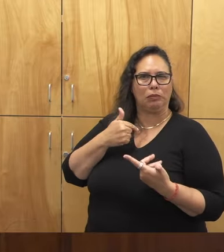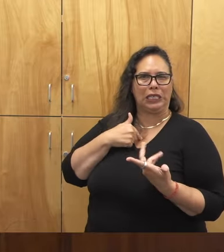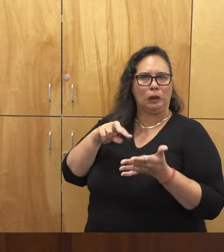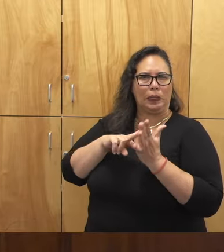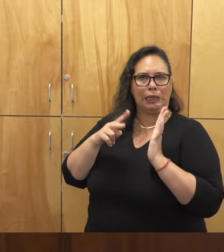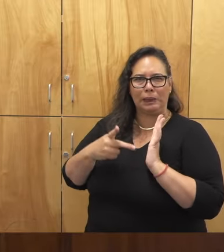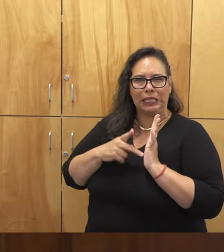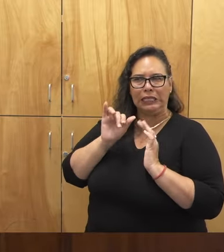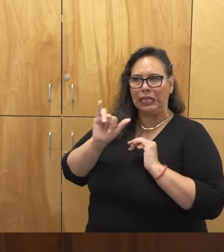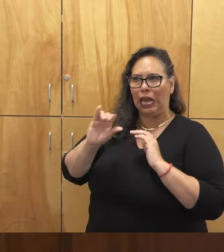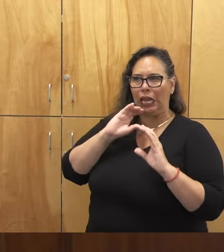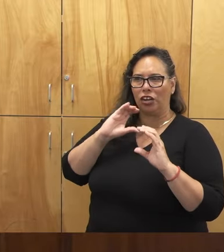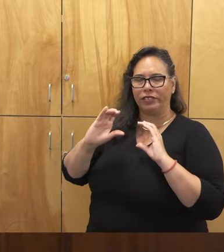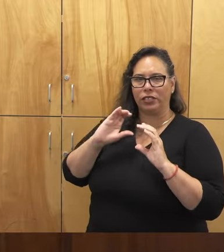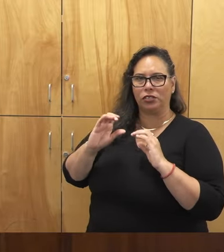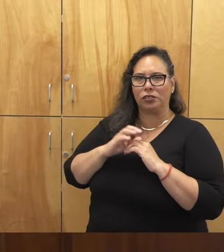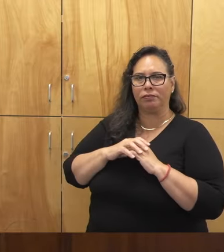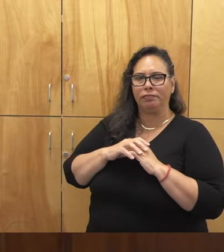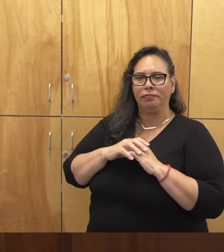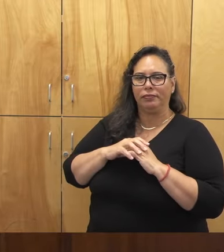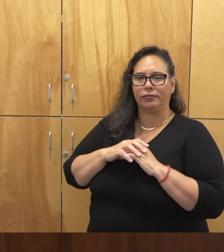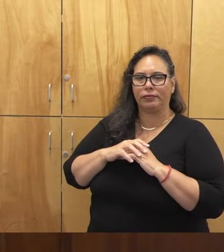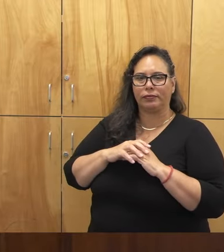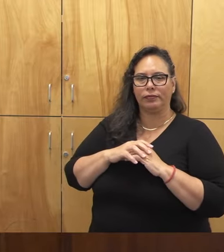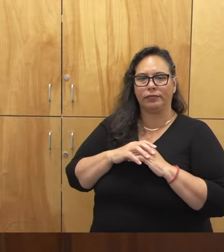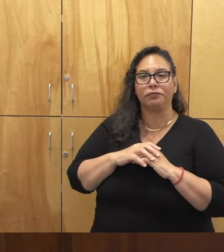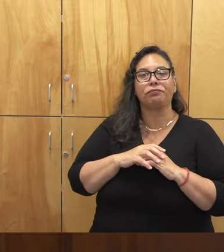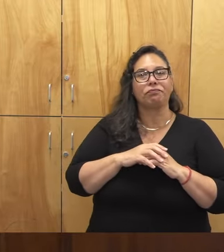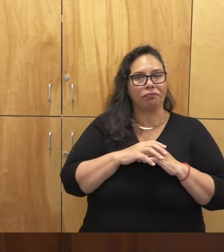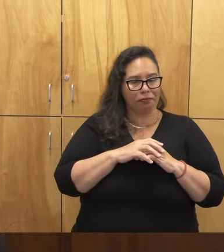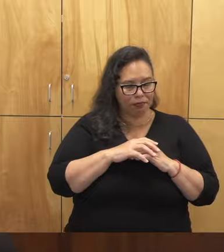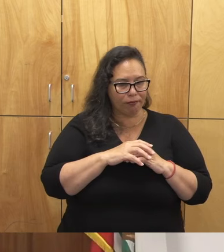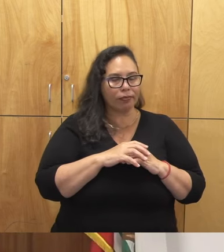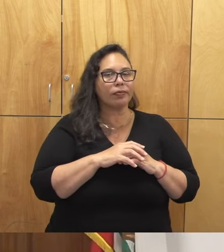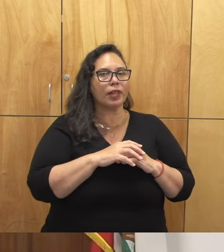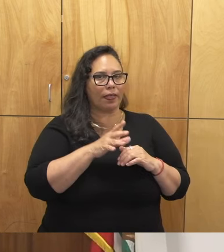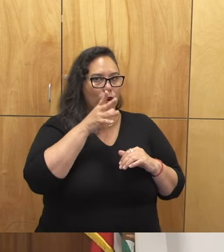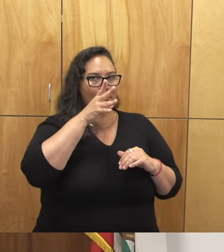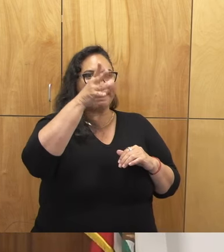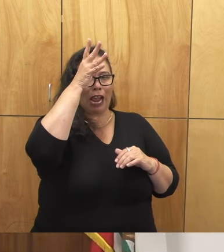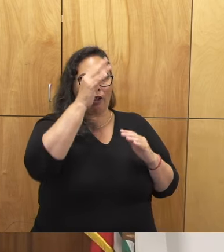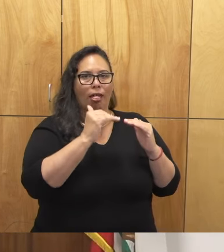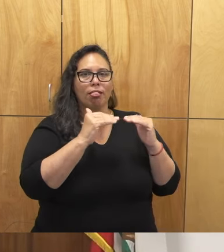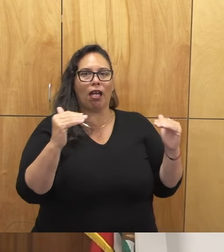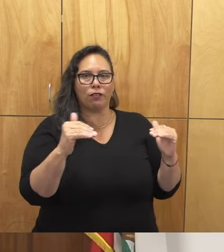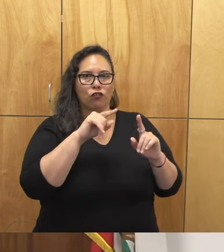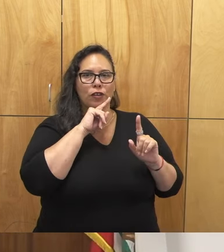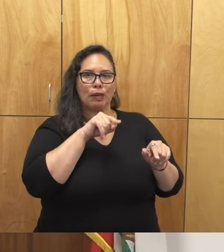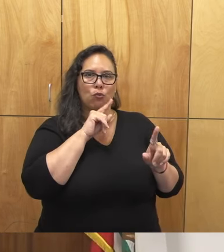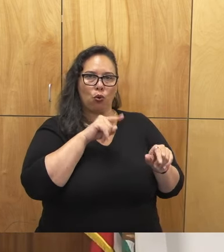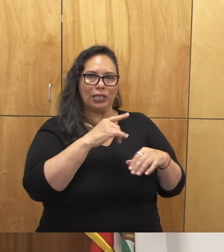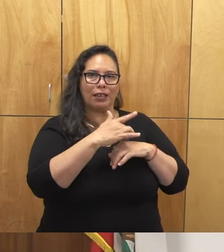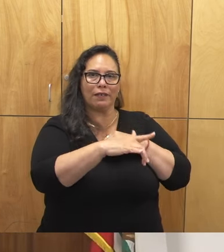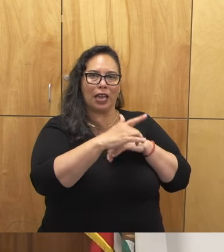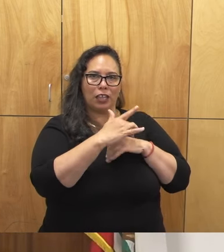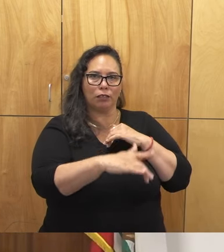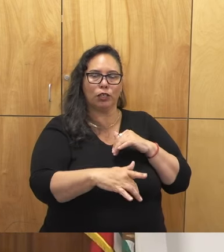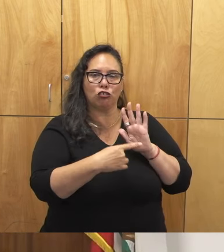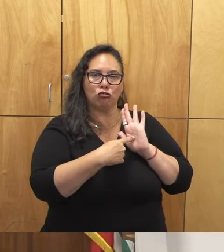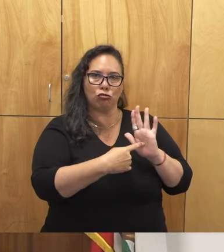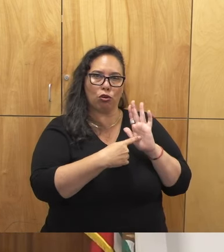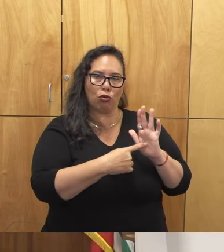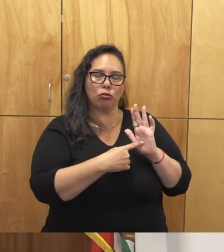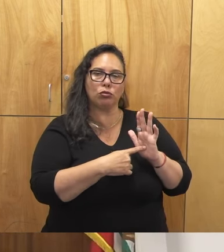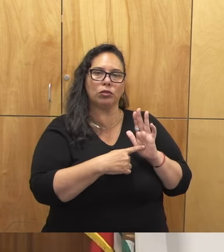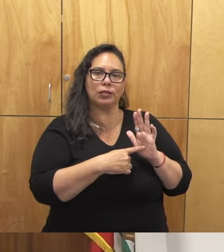kind of conversation. There are parent level reports that are available that parents can see. It actually shows where their